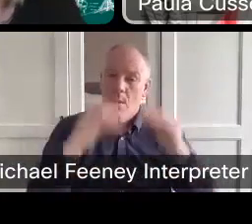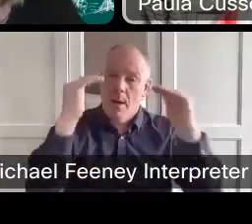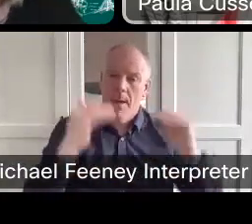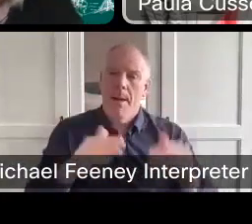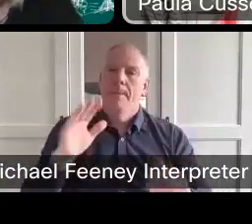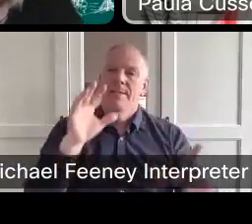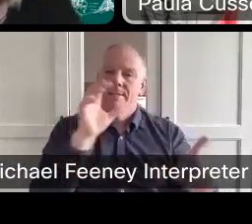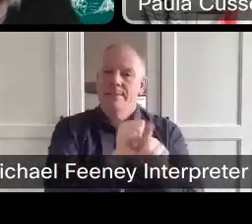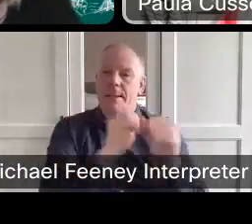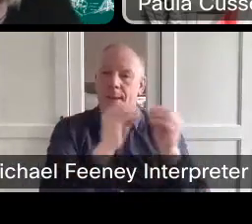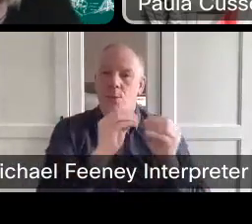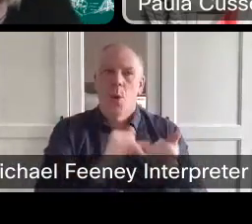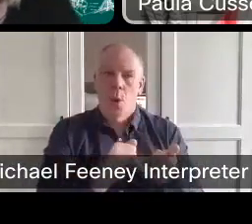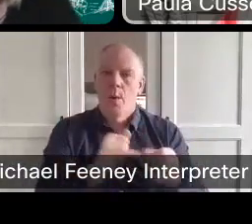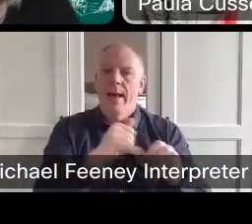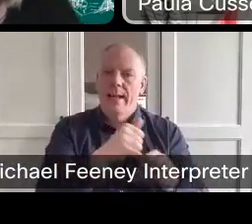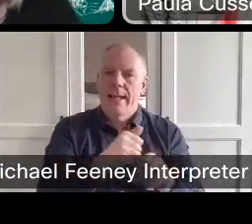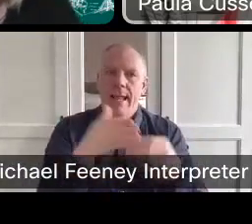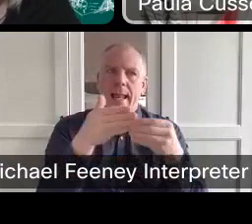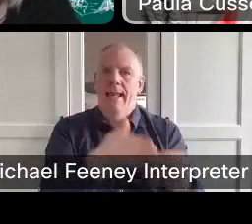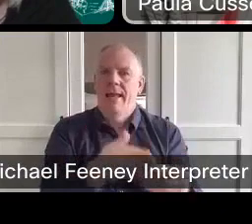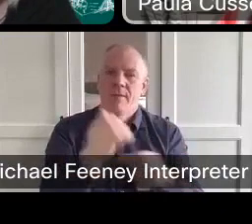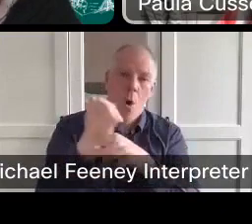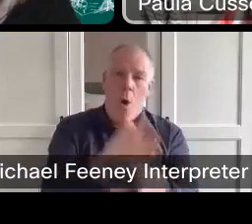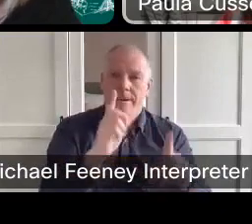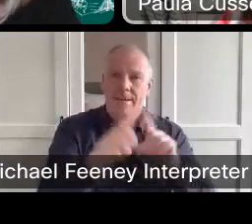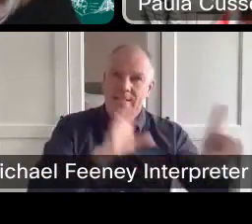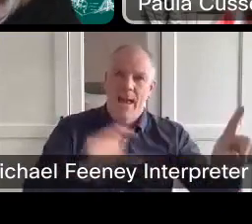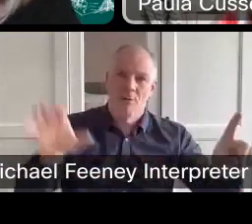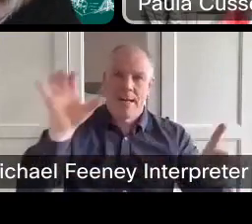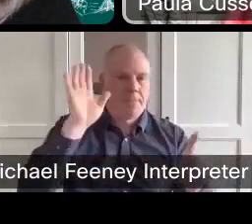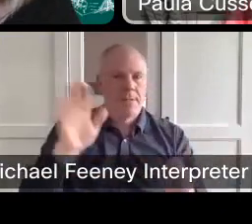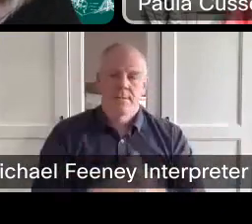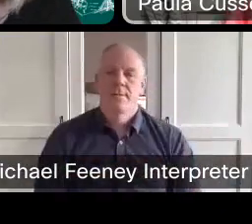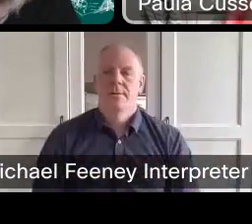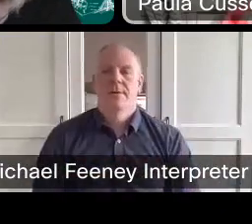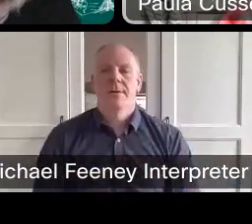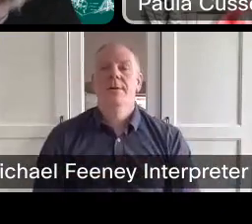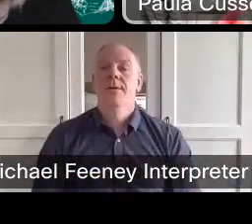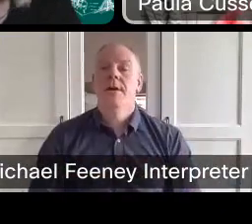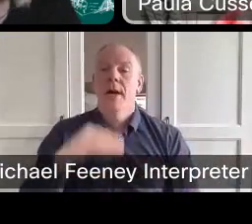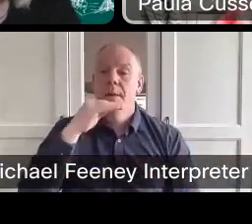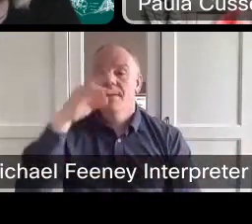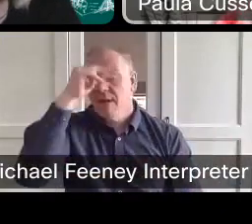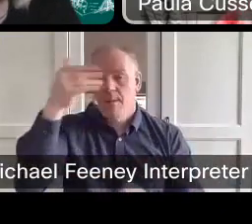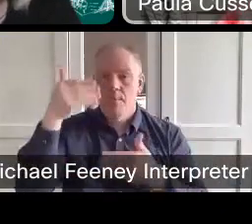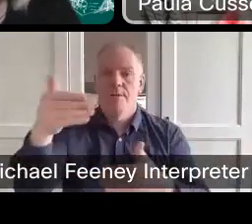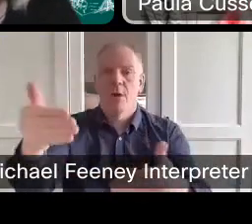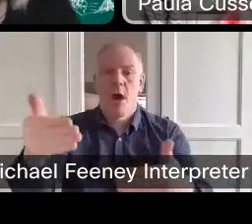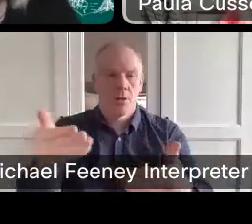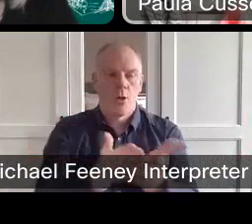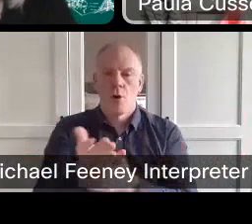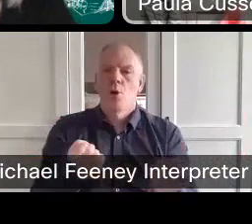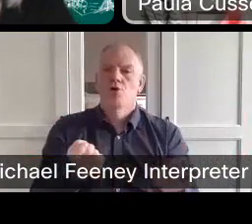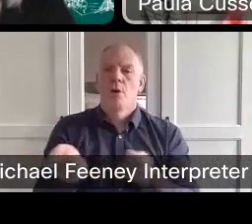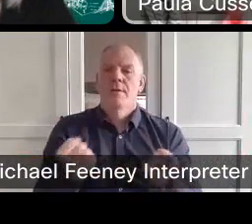identify clinical open disclosure leads in every area as well. So that going forward in that kind of governance structure,